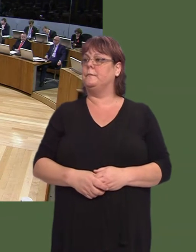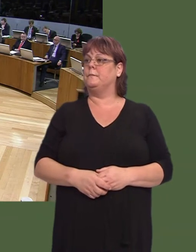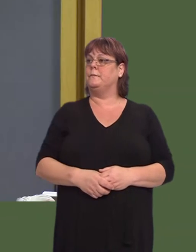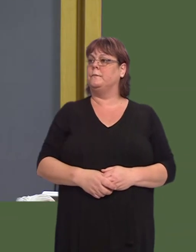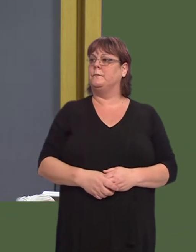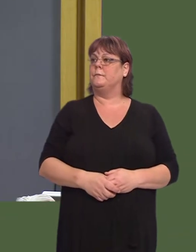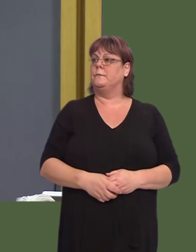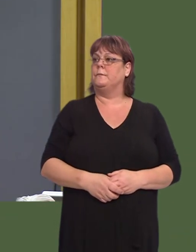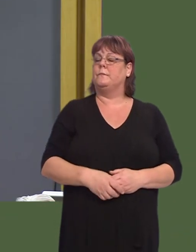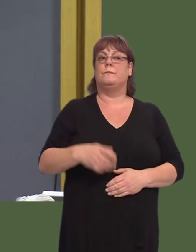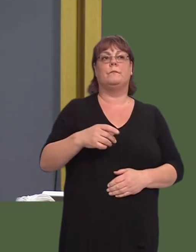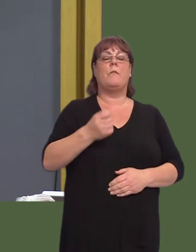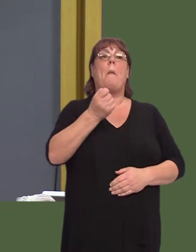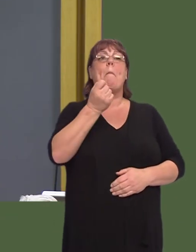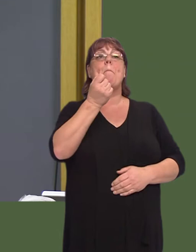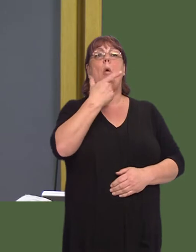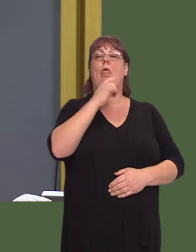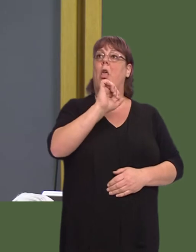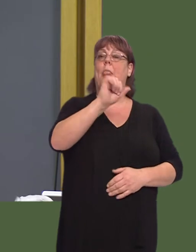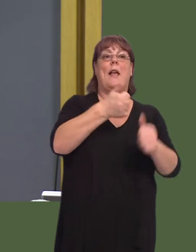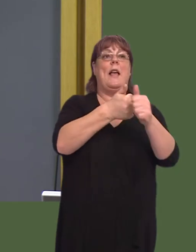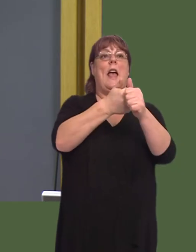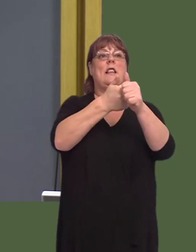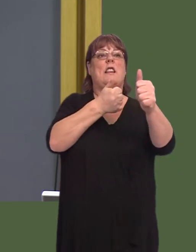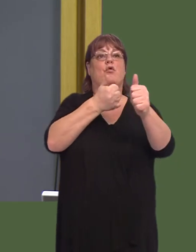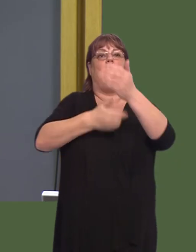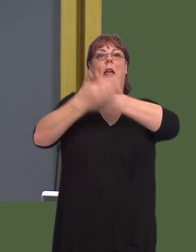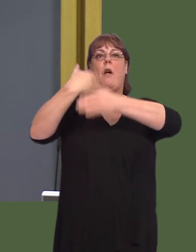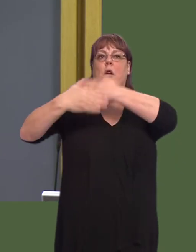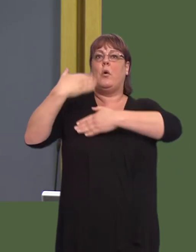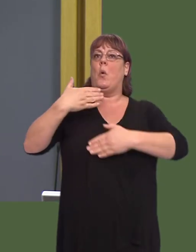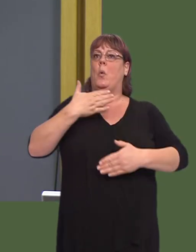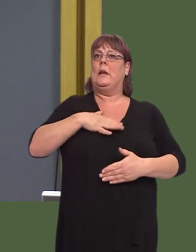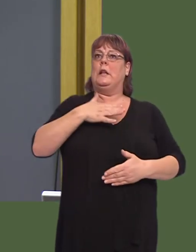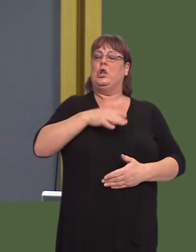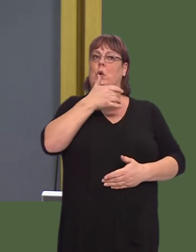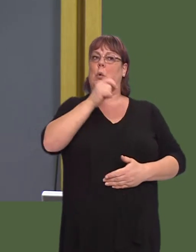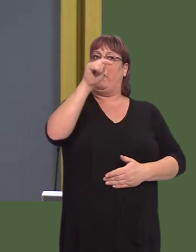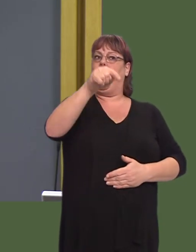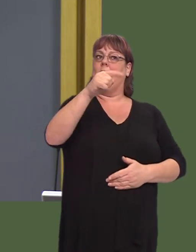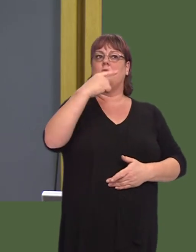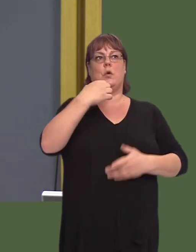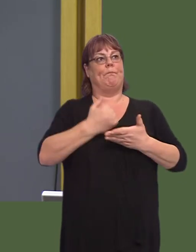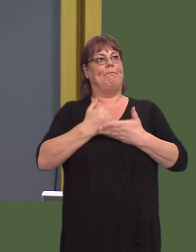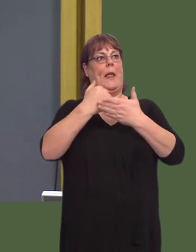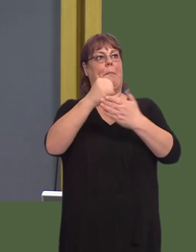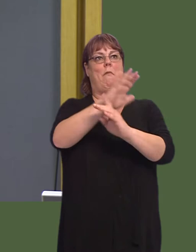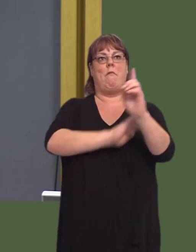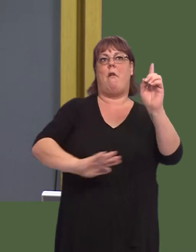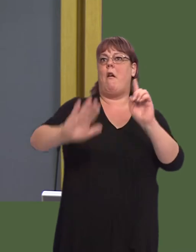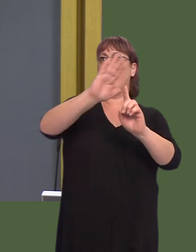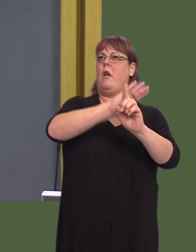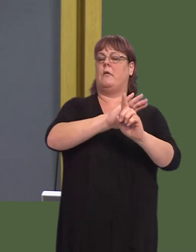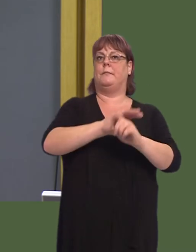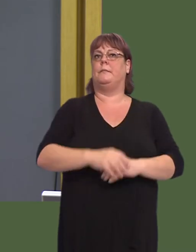to capitalise on the industrial heritage of Merthyr Tydfil as part of an economic strategy for the whole area. And I'm